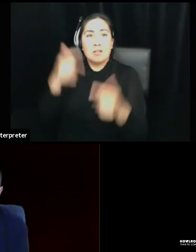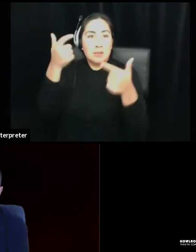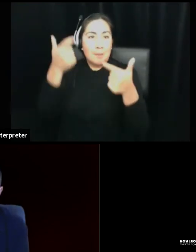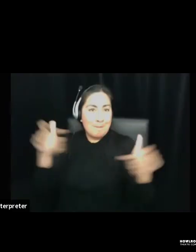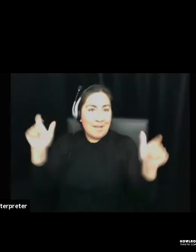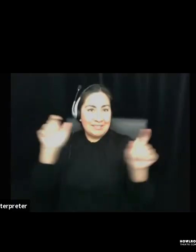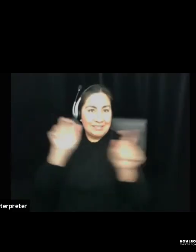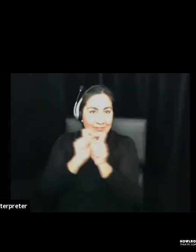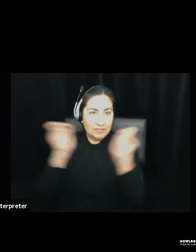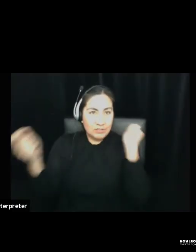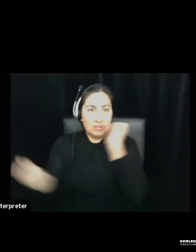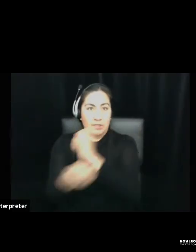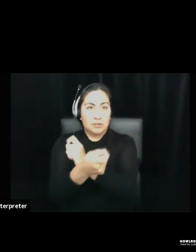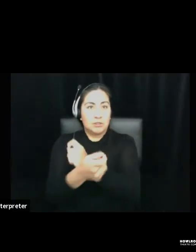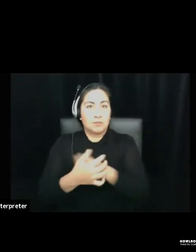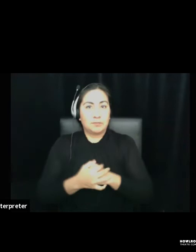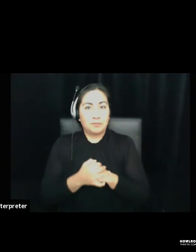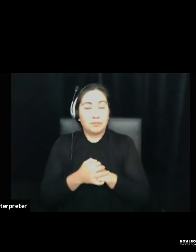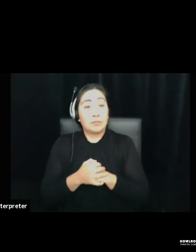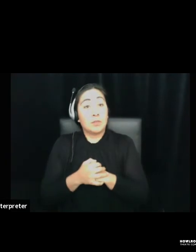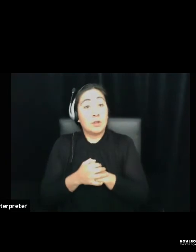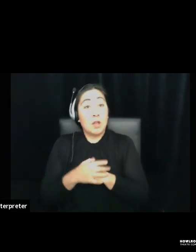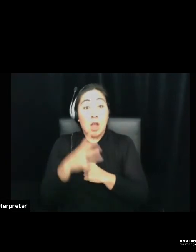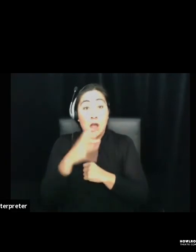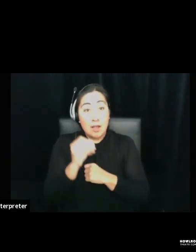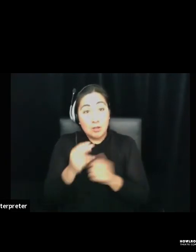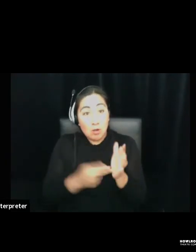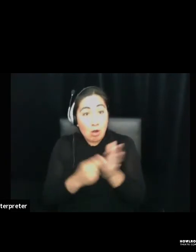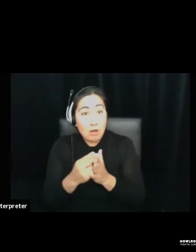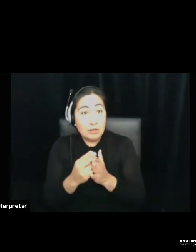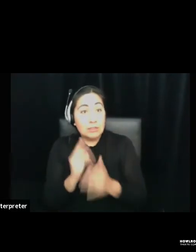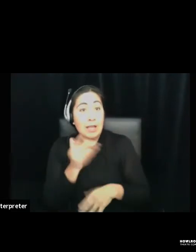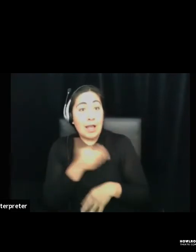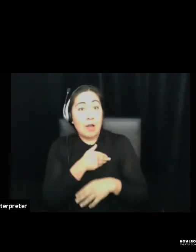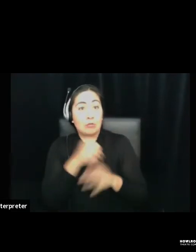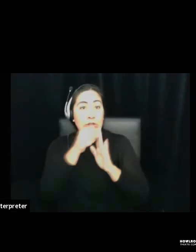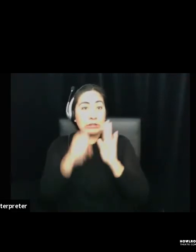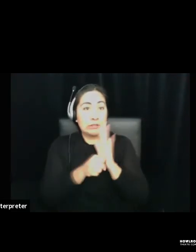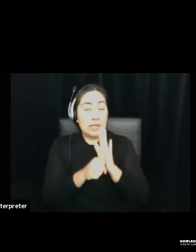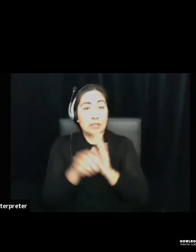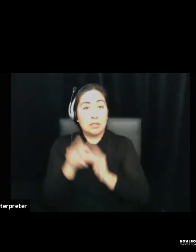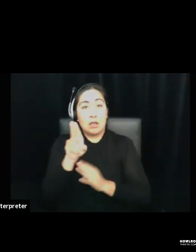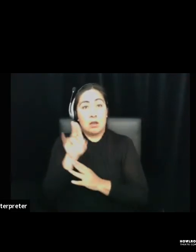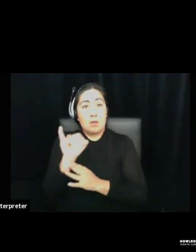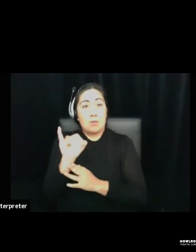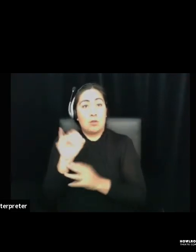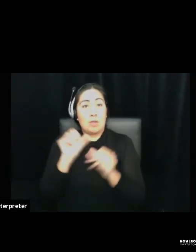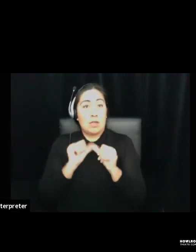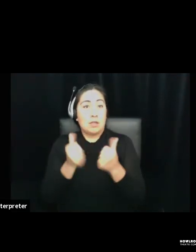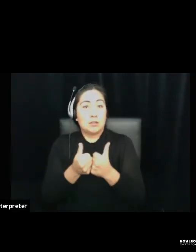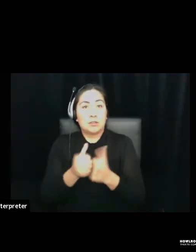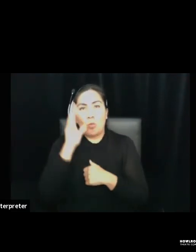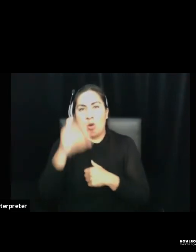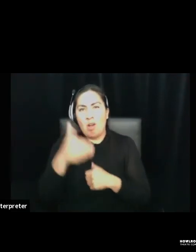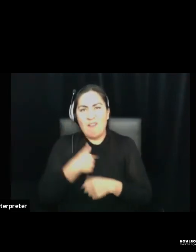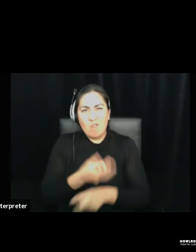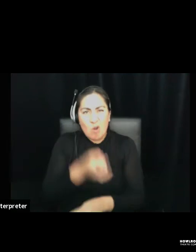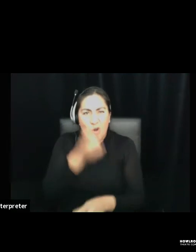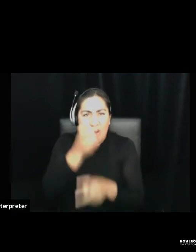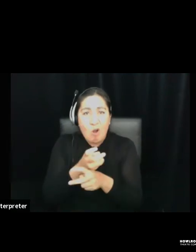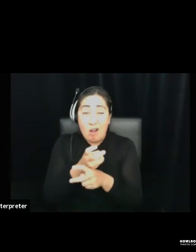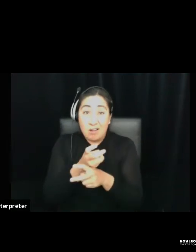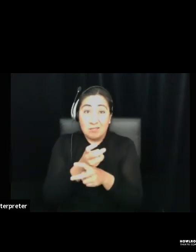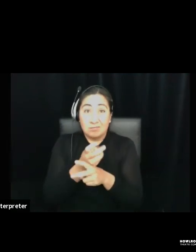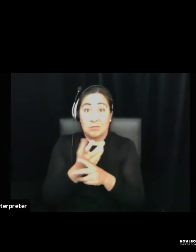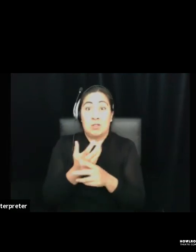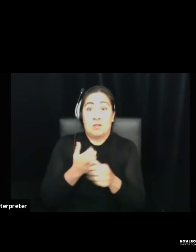change. And frankly, our state unemployment agencies are going to have a hard time ramping up to